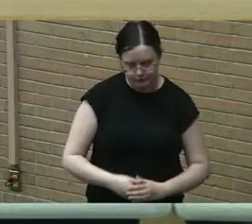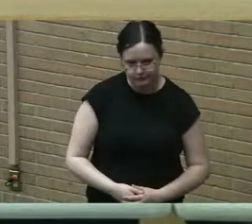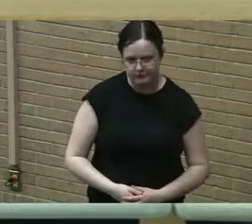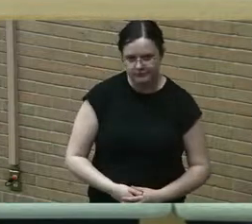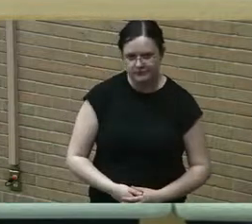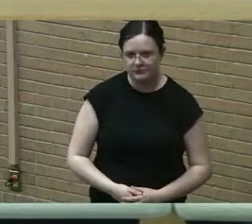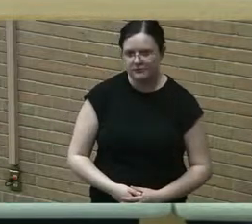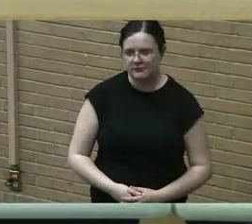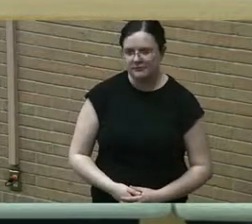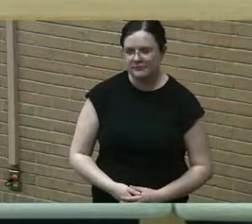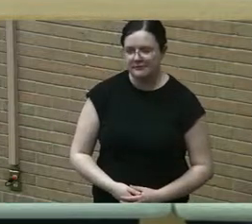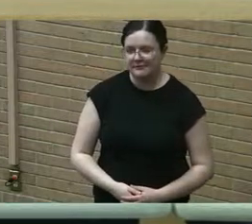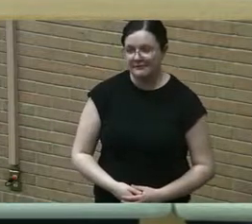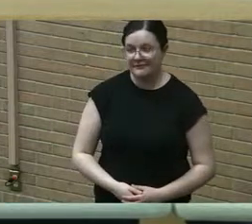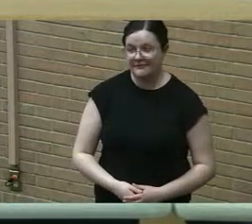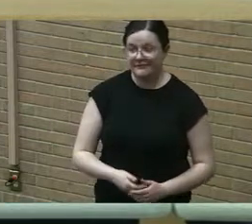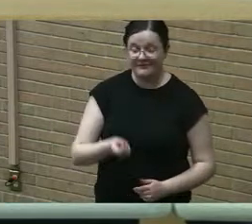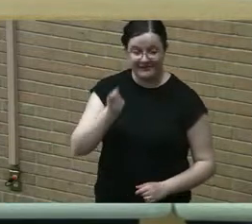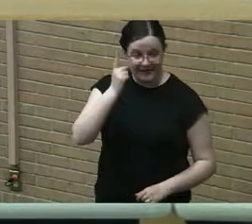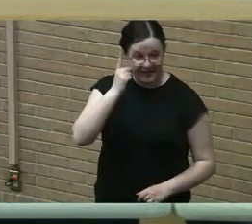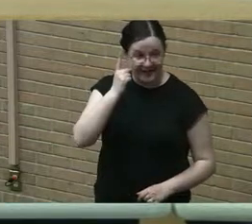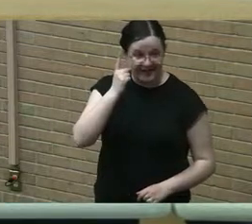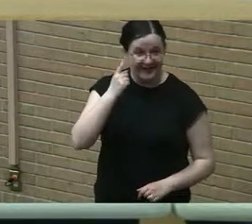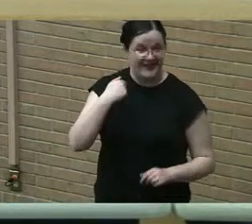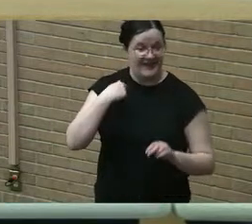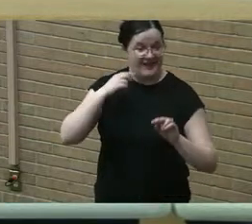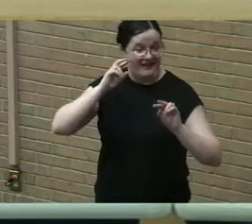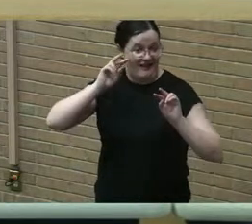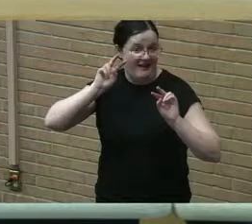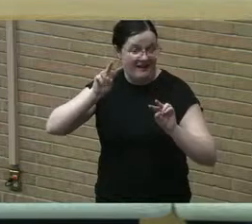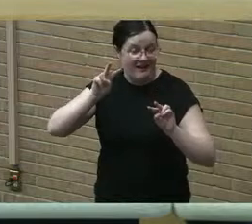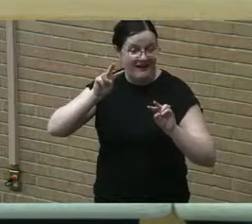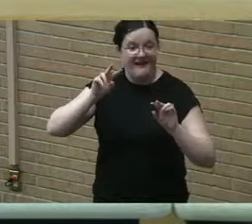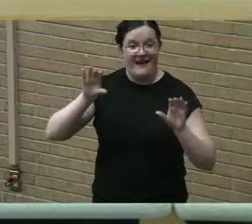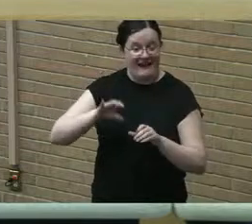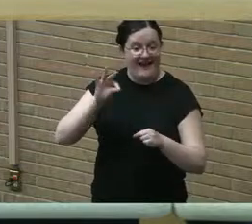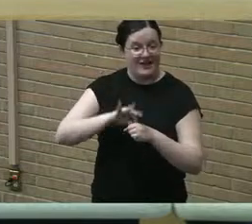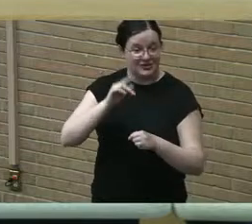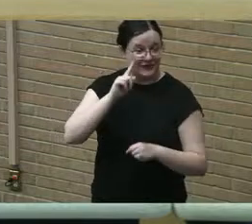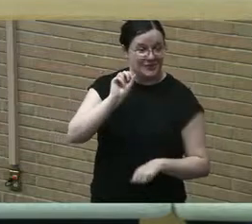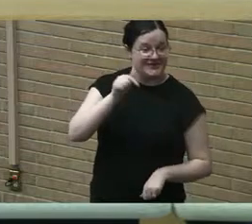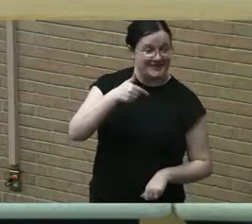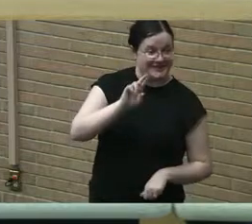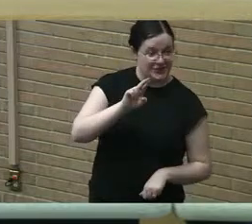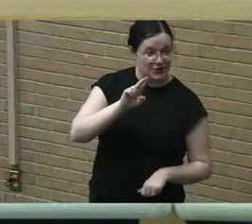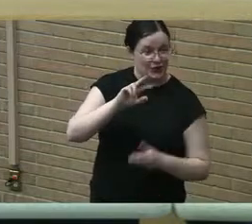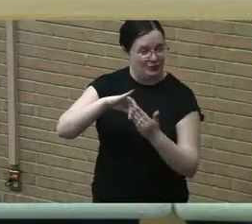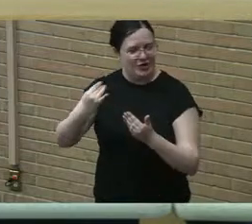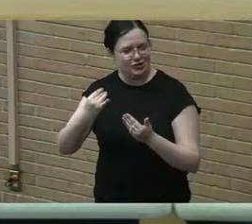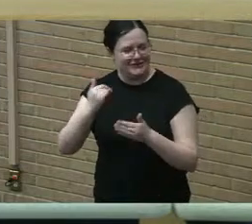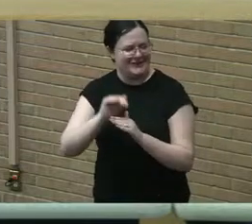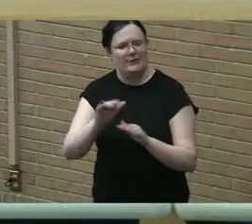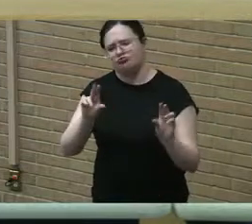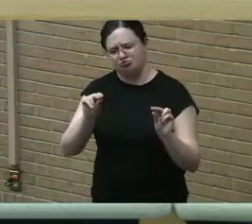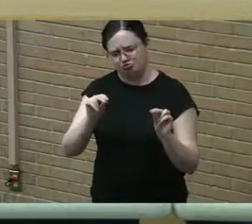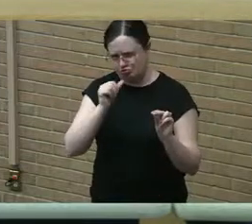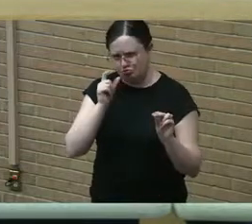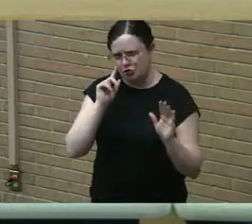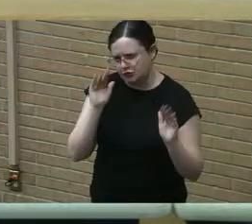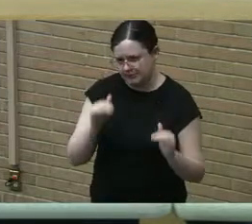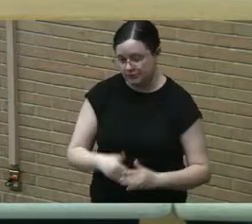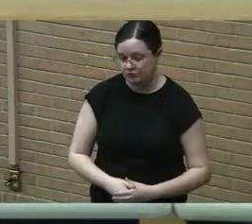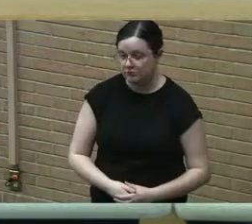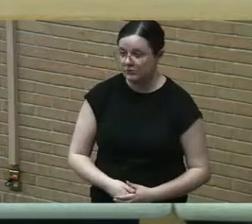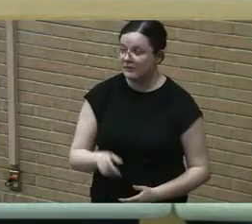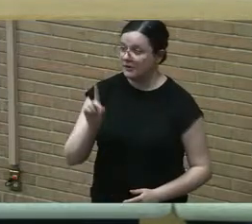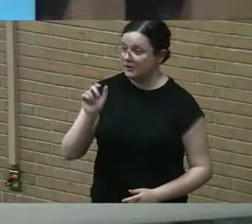taking action either on the seeker or on the substance tonight. Dan, has the necessary